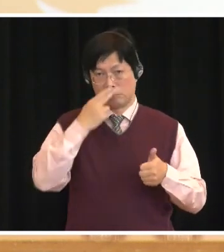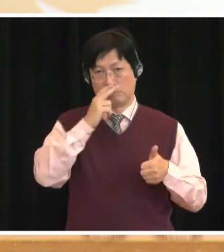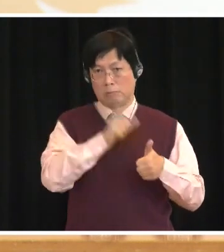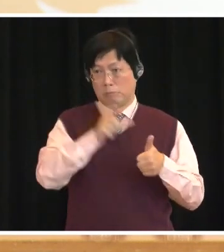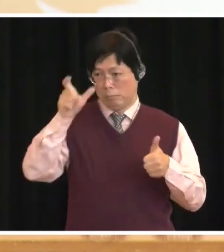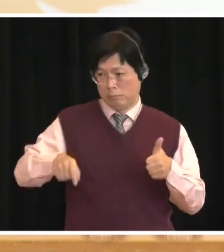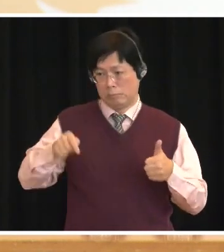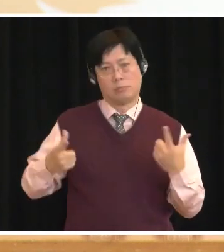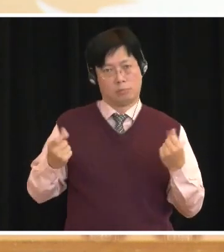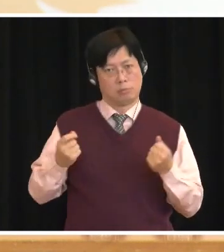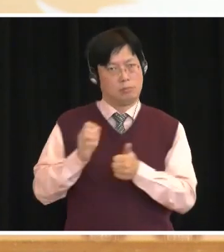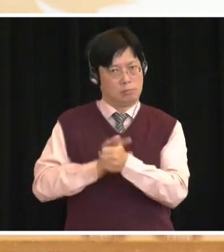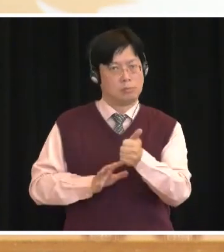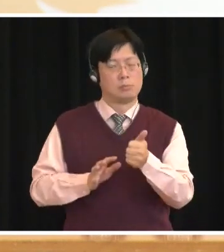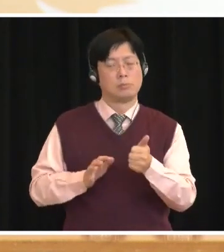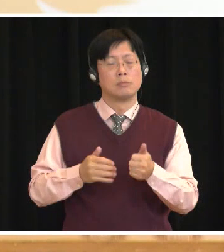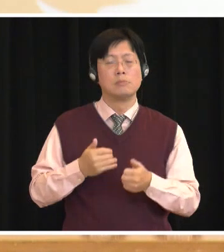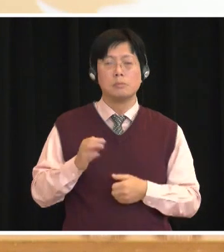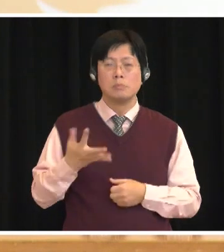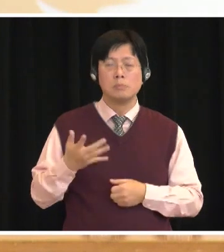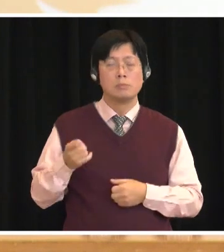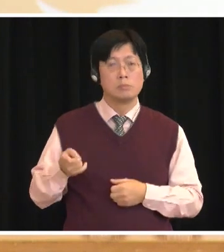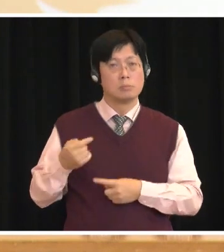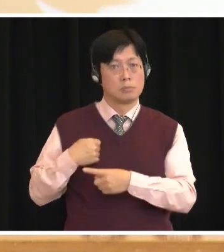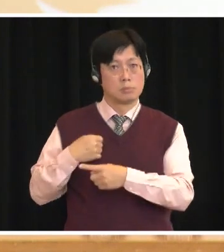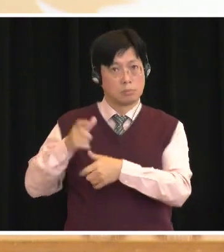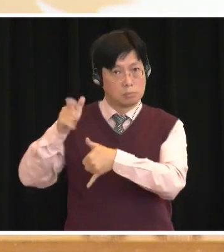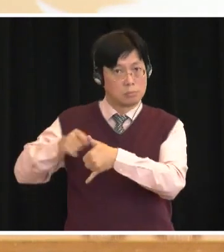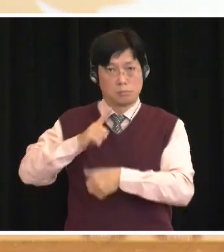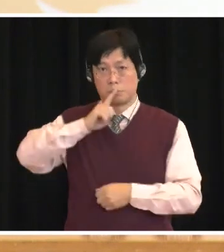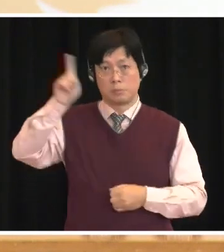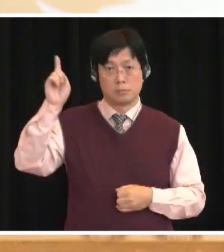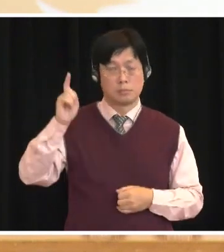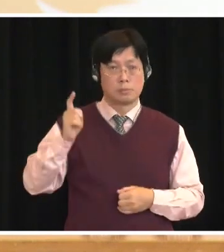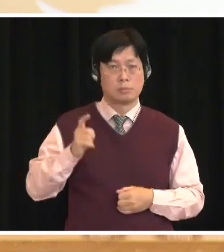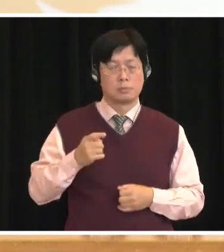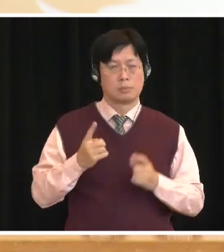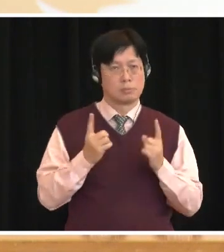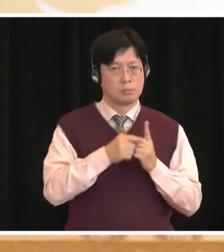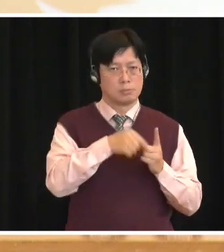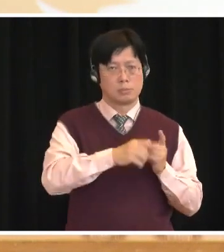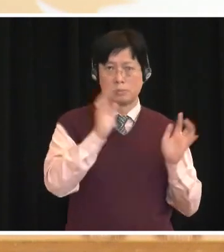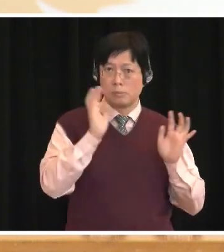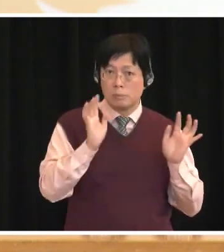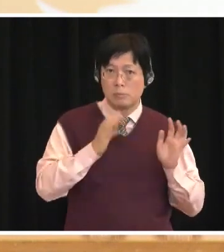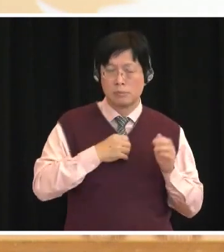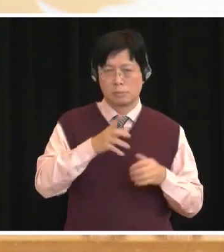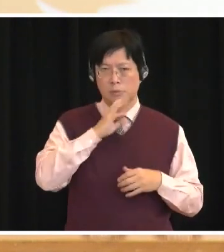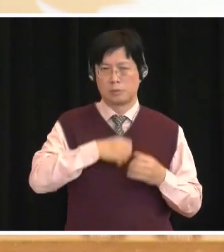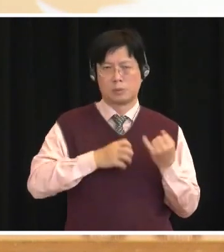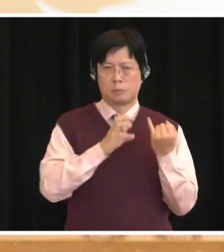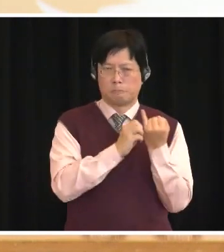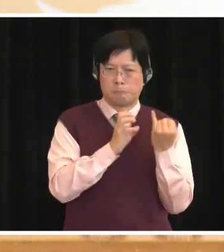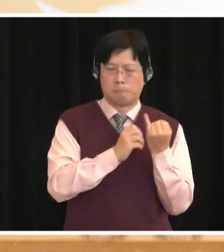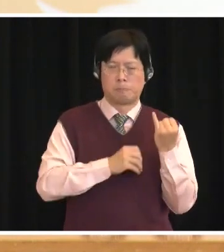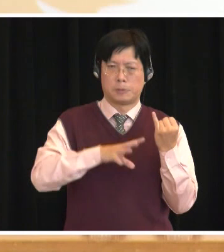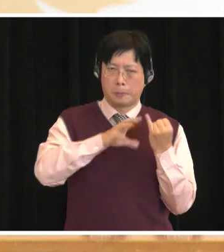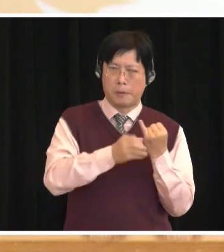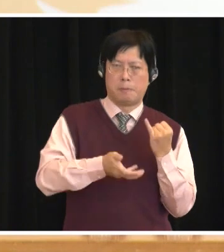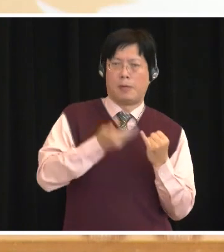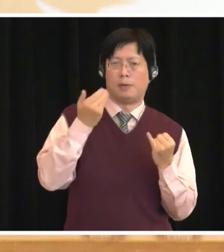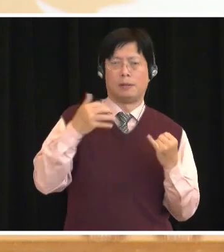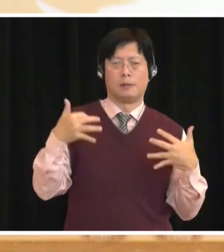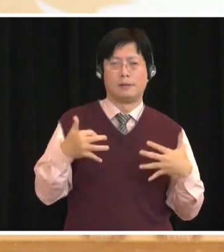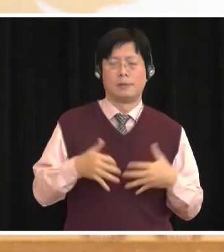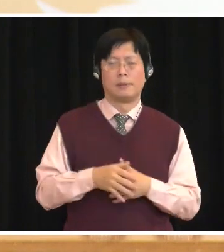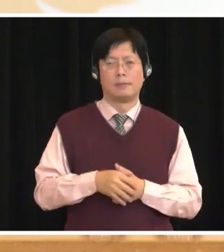prosecuted for sexual exploiting, sexual abusing a child. The child, most